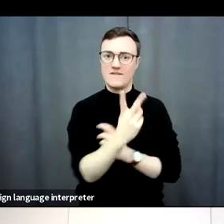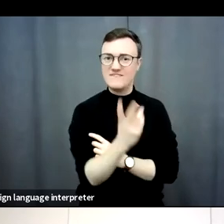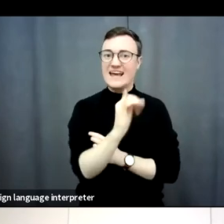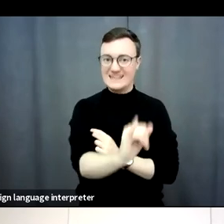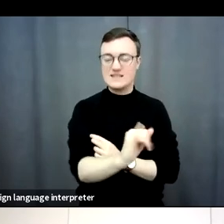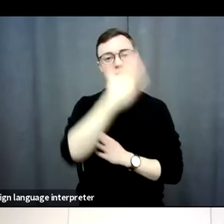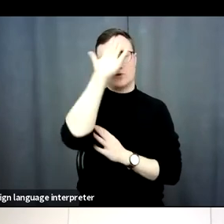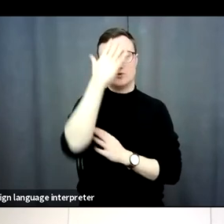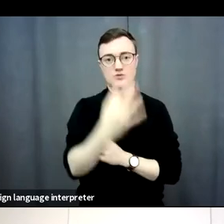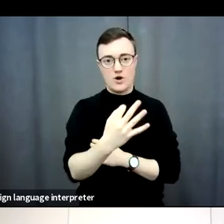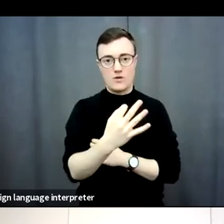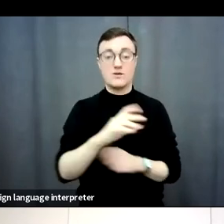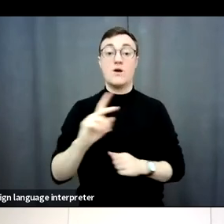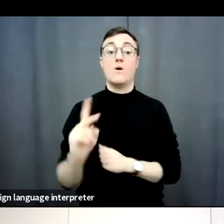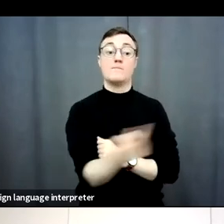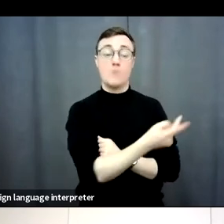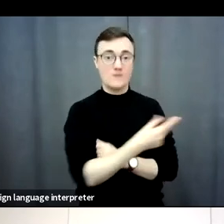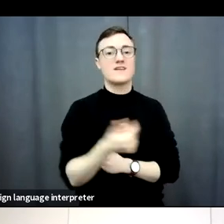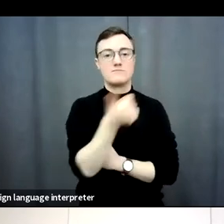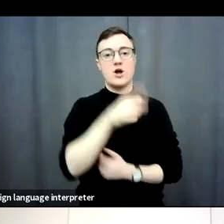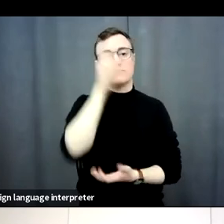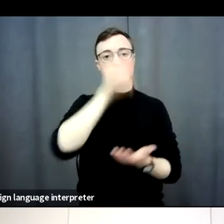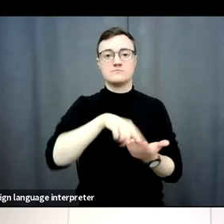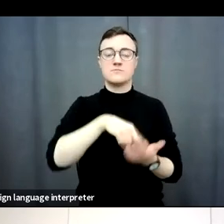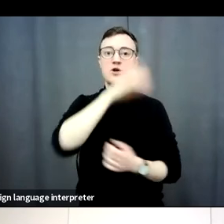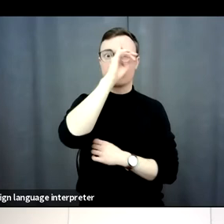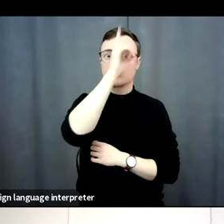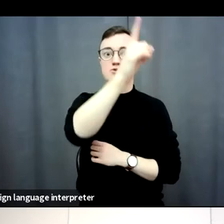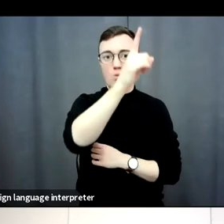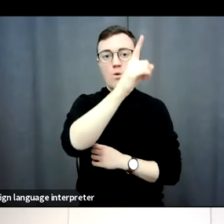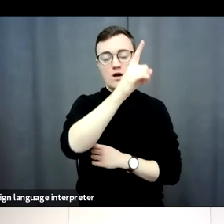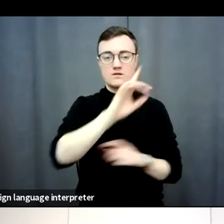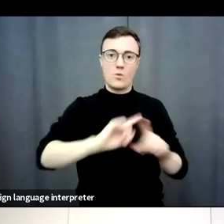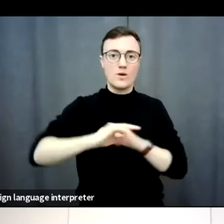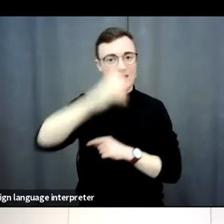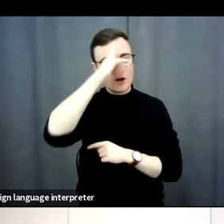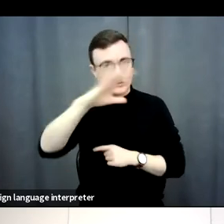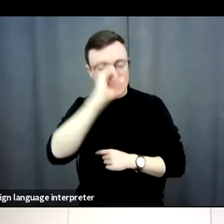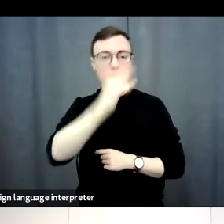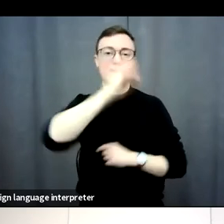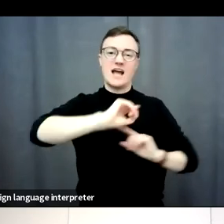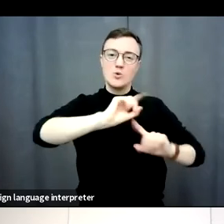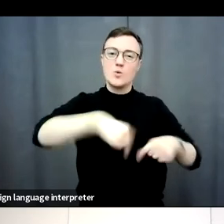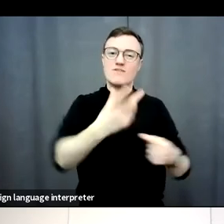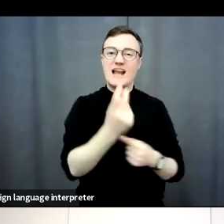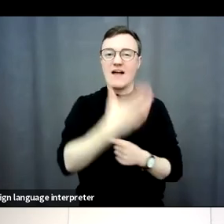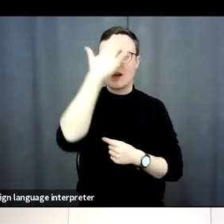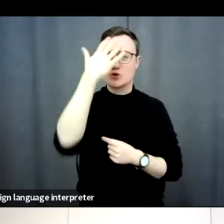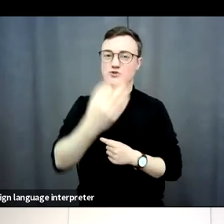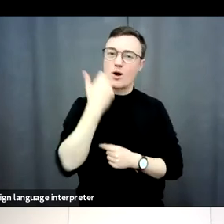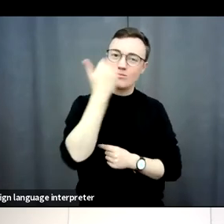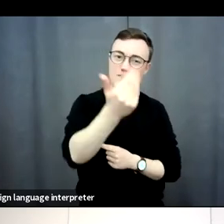are essential to deeply understand concepts and develop several skills. Several of the